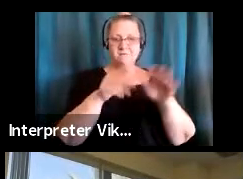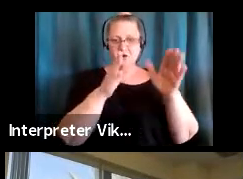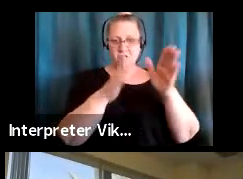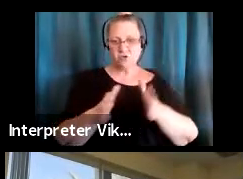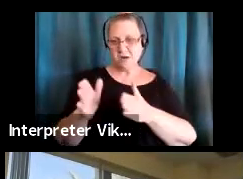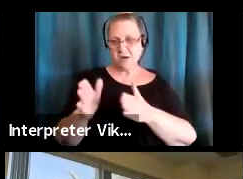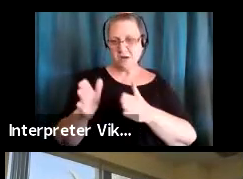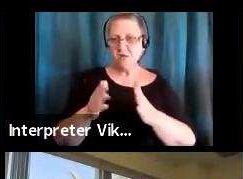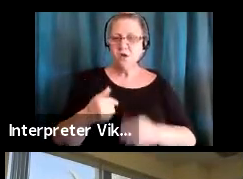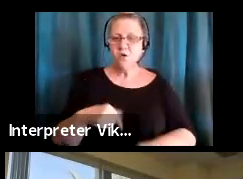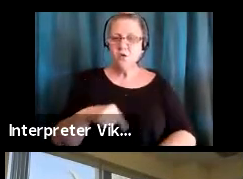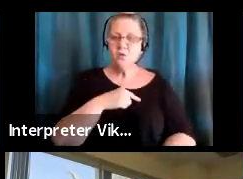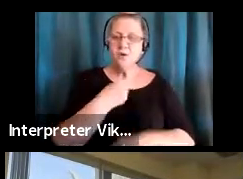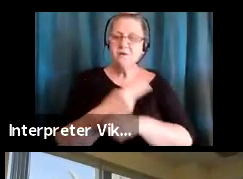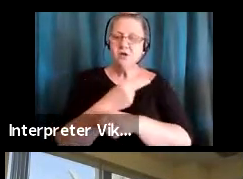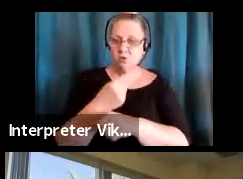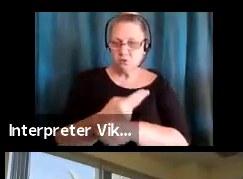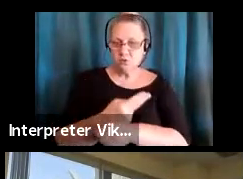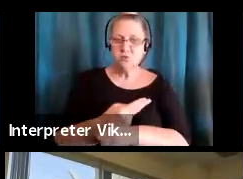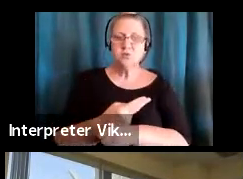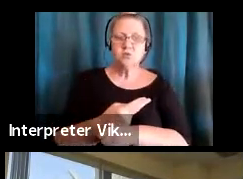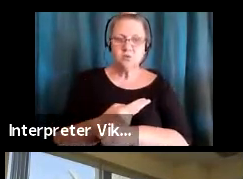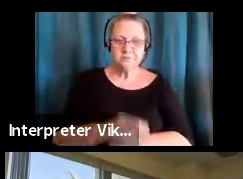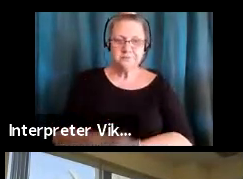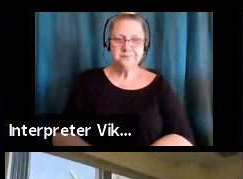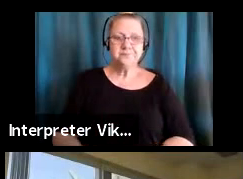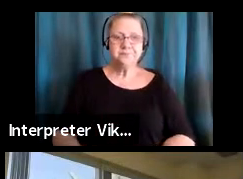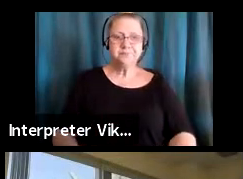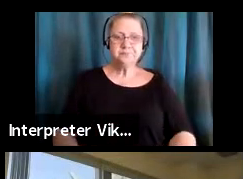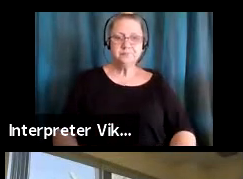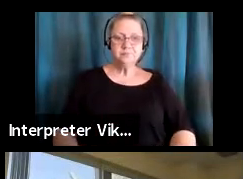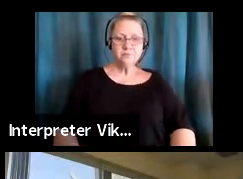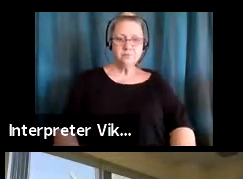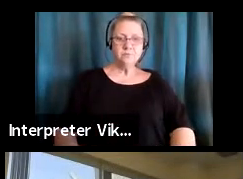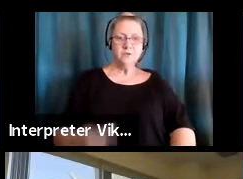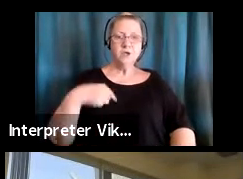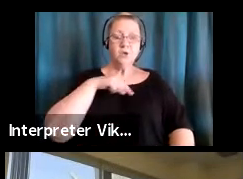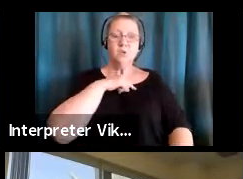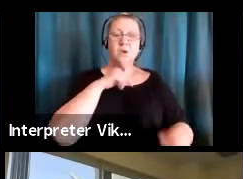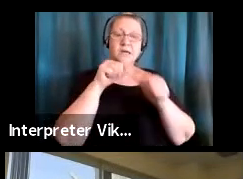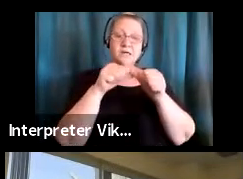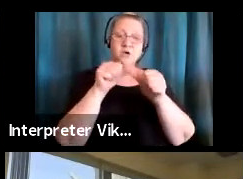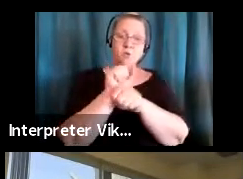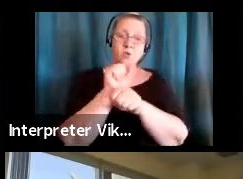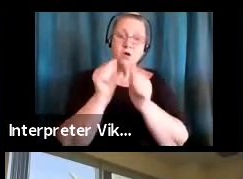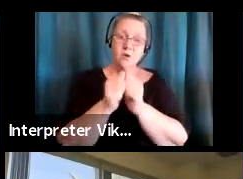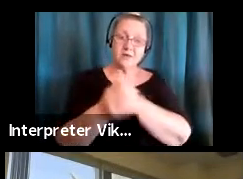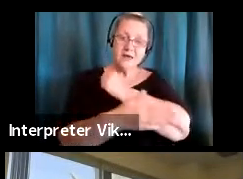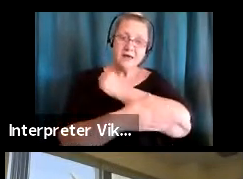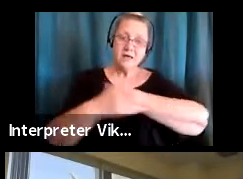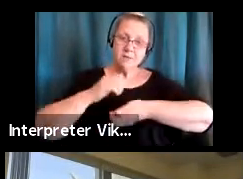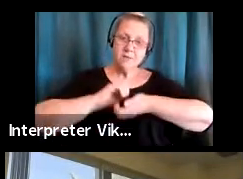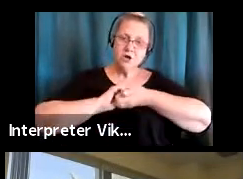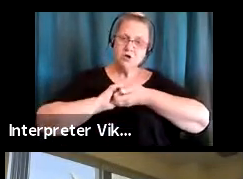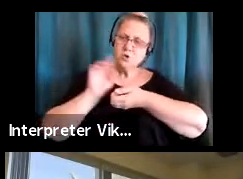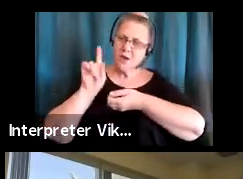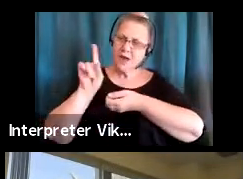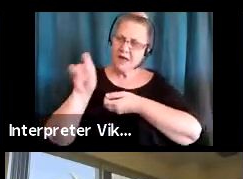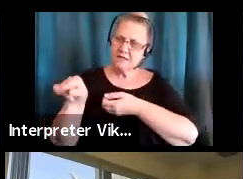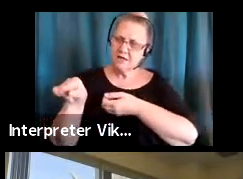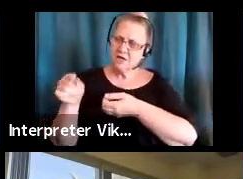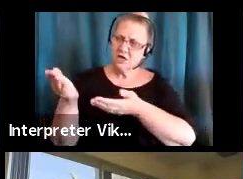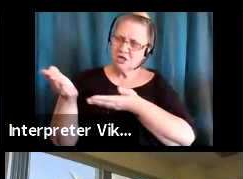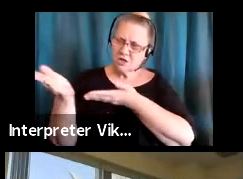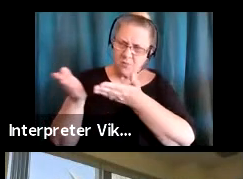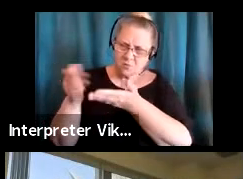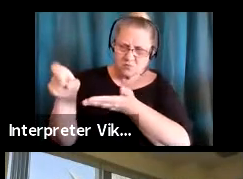realized in terms of offering that to the state as an opportunity. And we continue to work with our county partners to ask them, what services do you need? What support